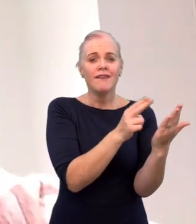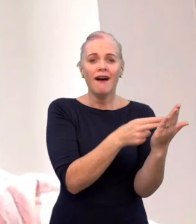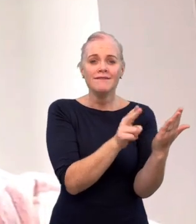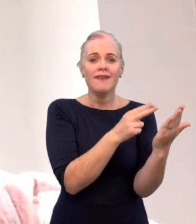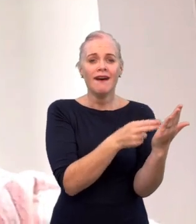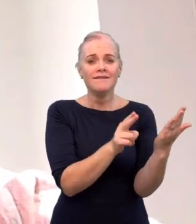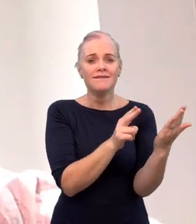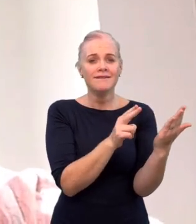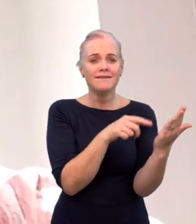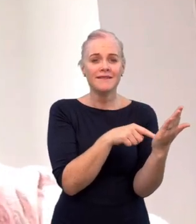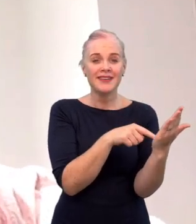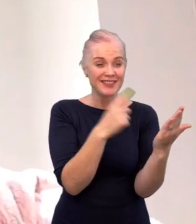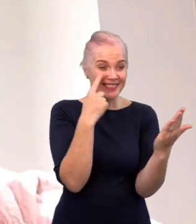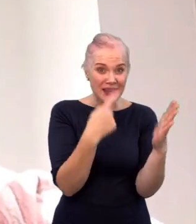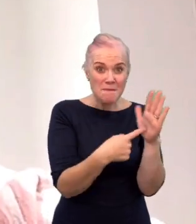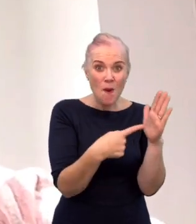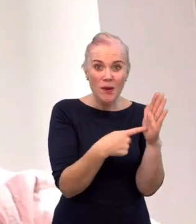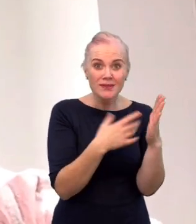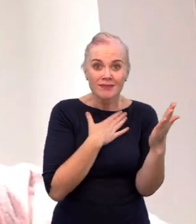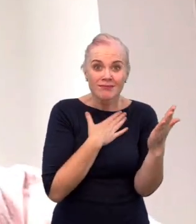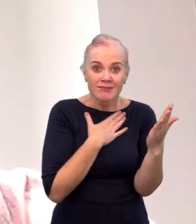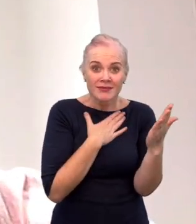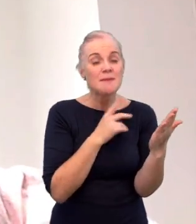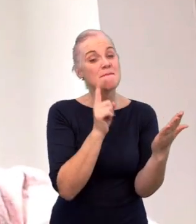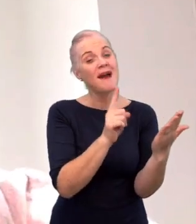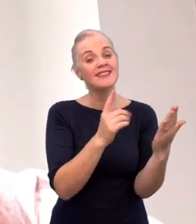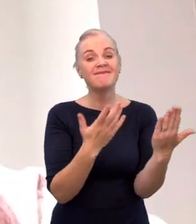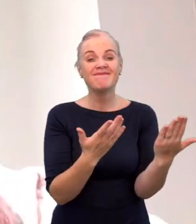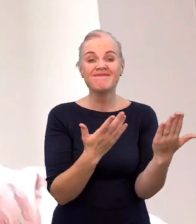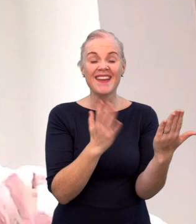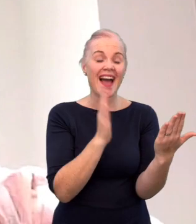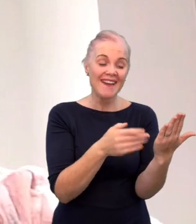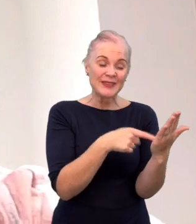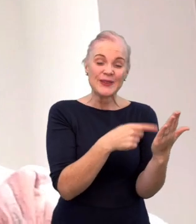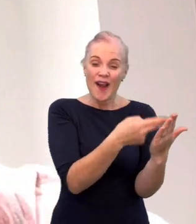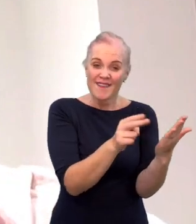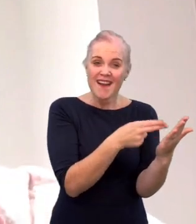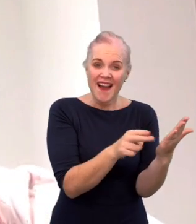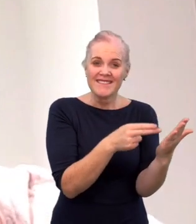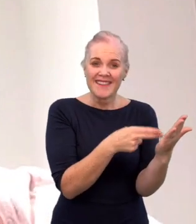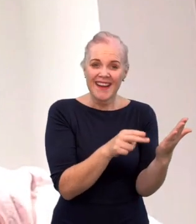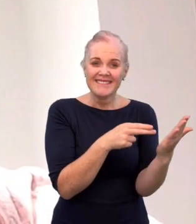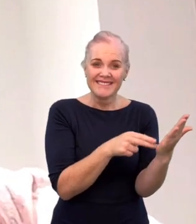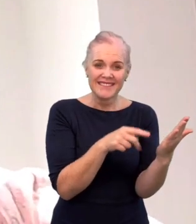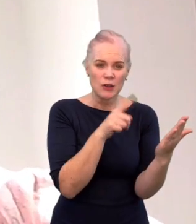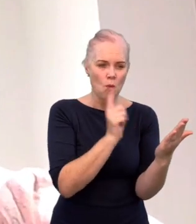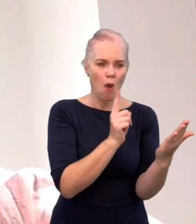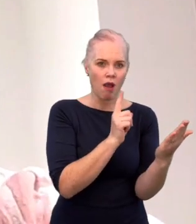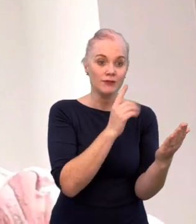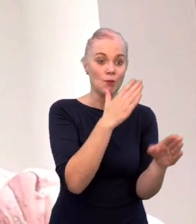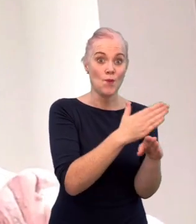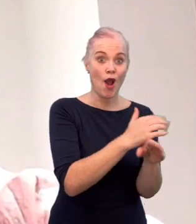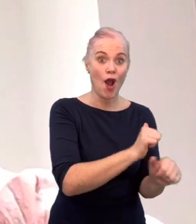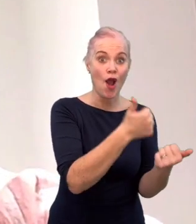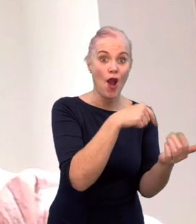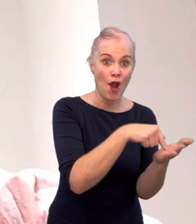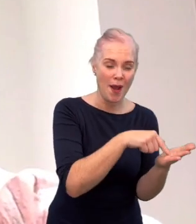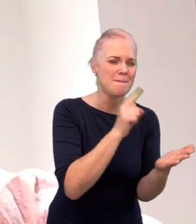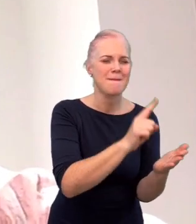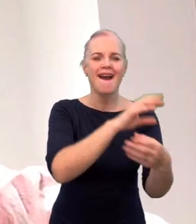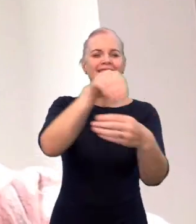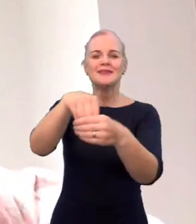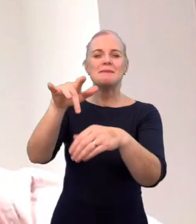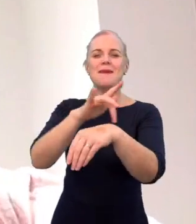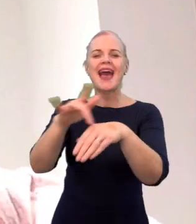rid of a lot of stuff that you really love and you think's really important. But again, it's like we're constantly having this conversation of like, that works in the